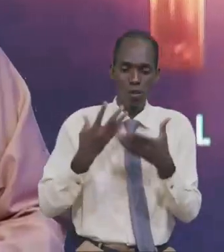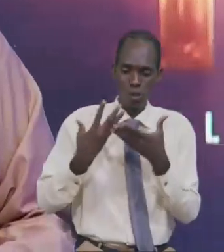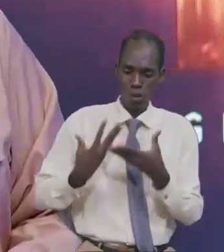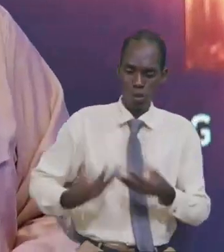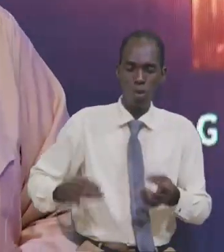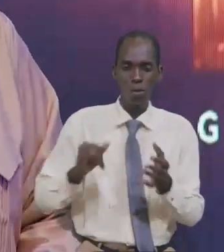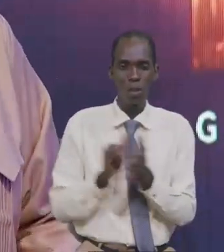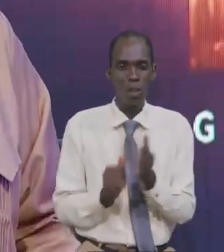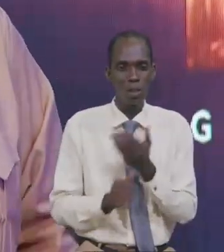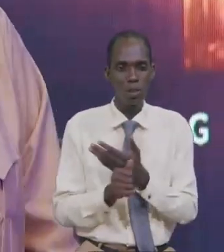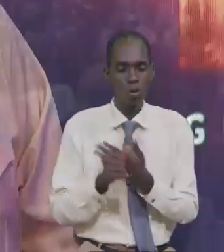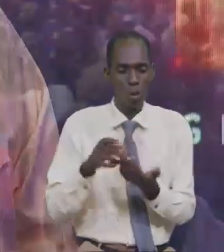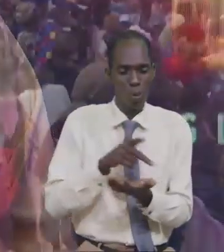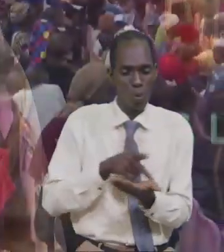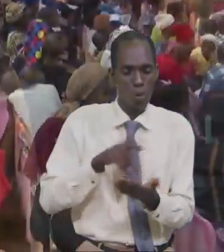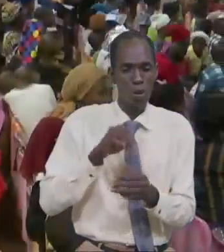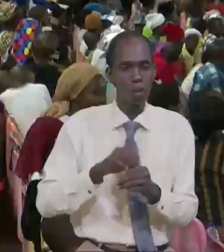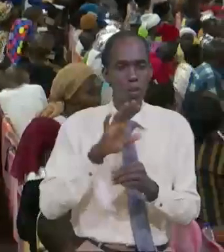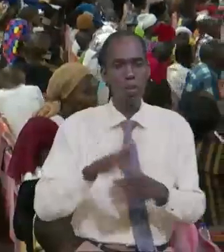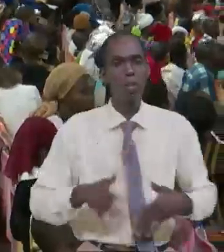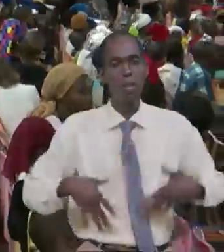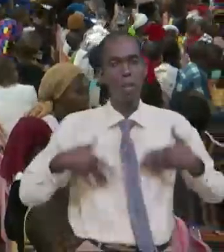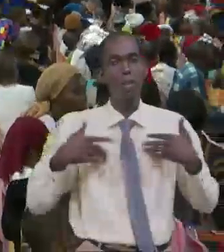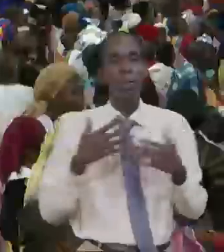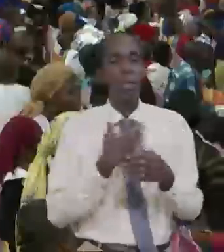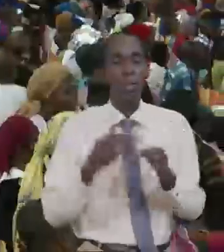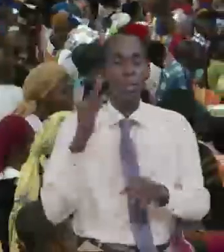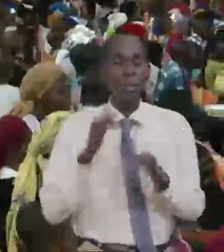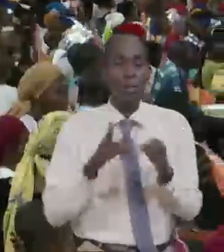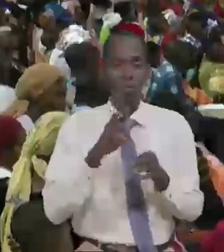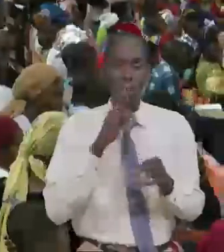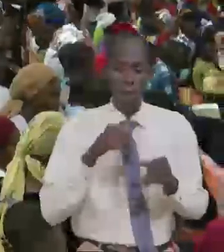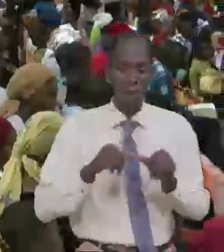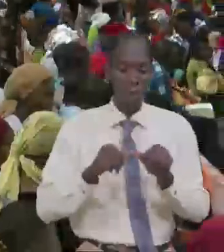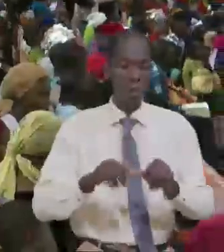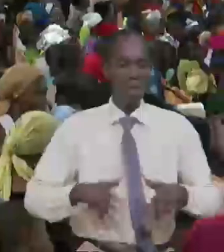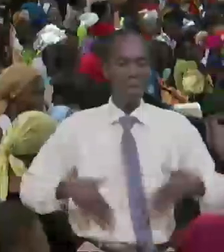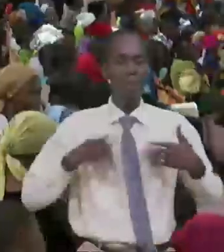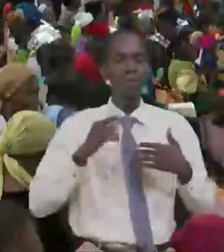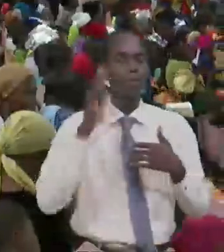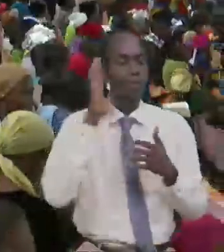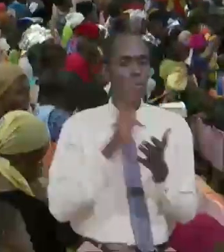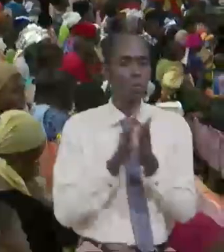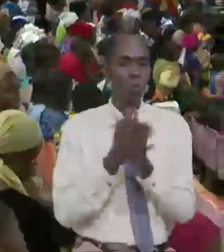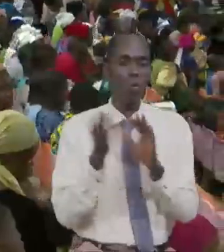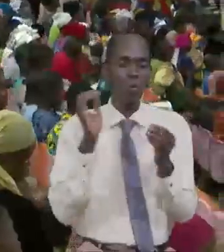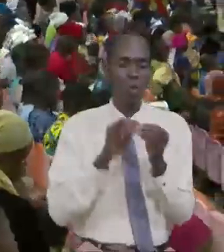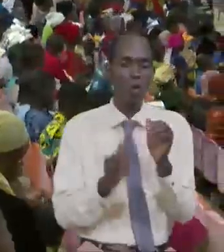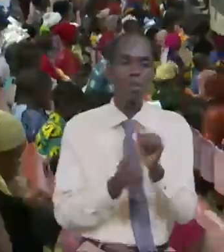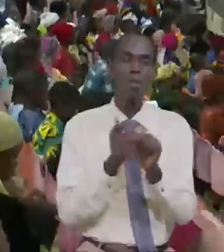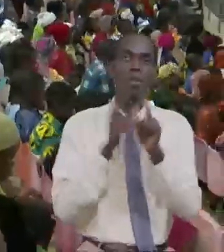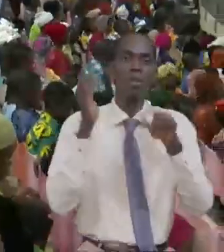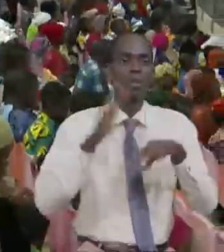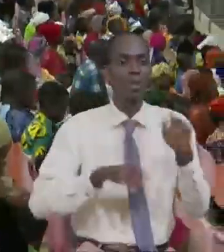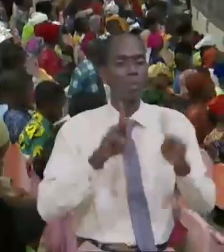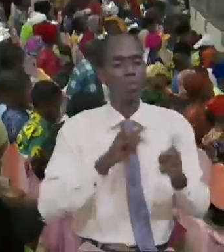people that have kind of oppressed your life in Jesus' name. So now, we meditate on the word of God.